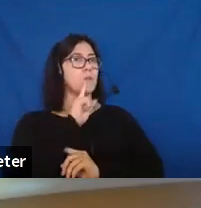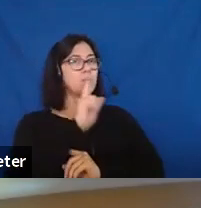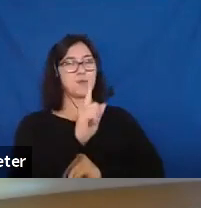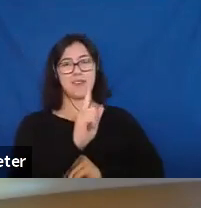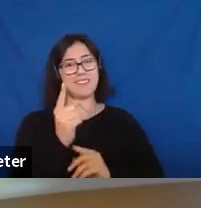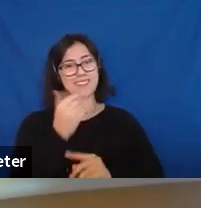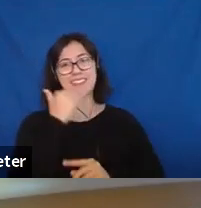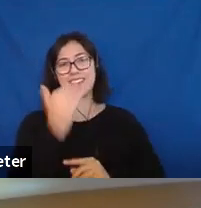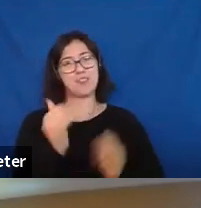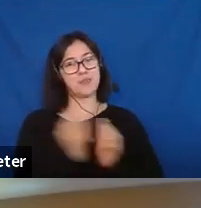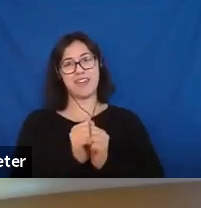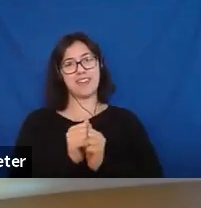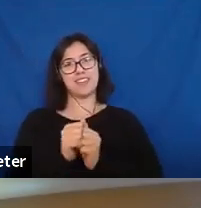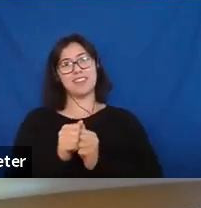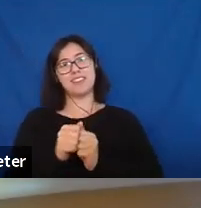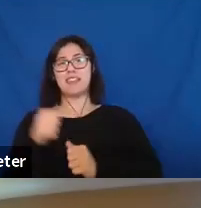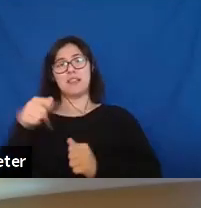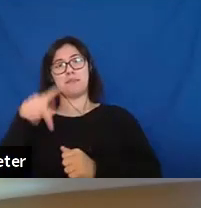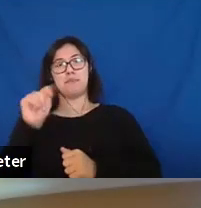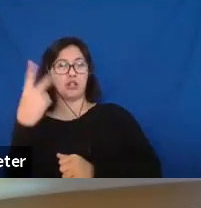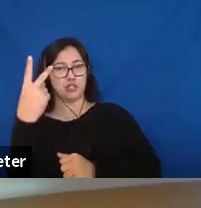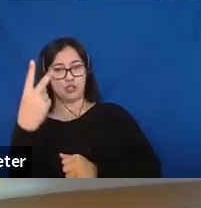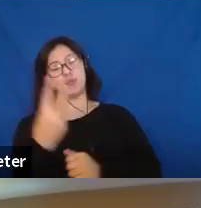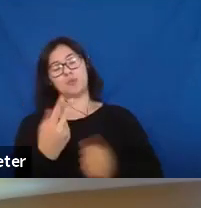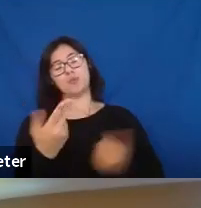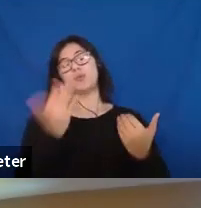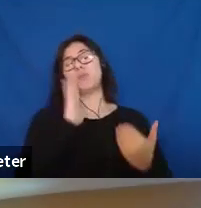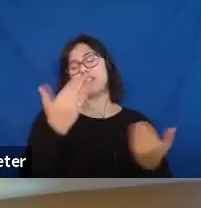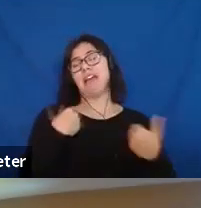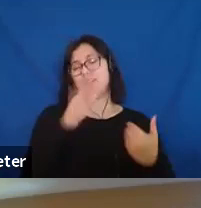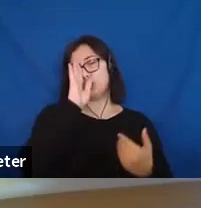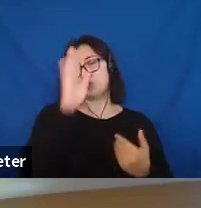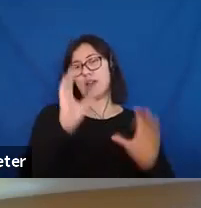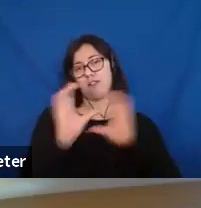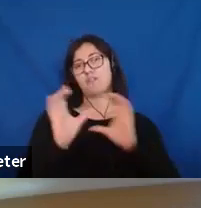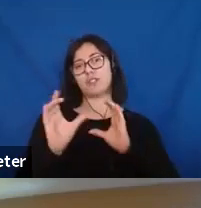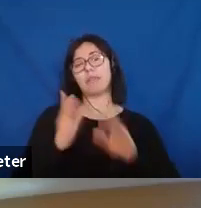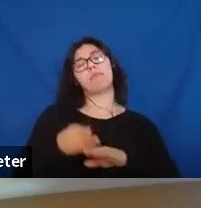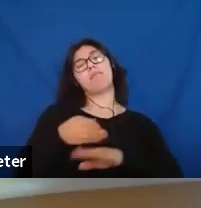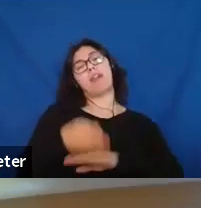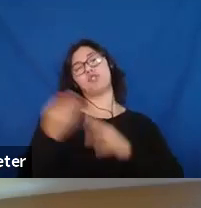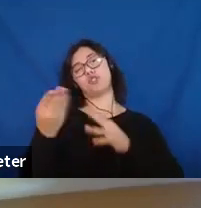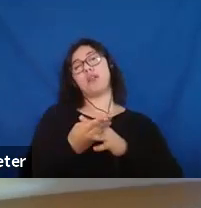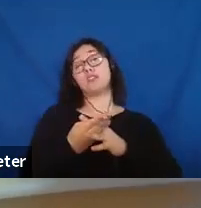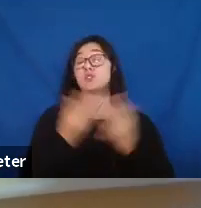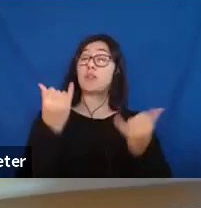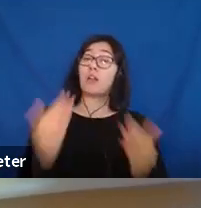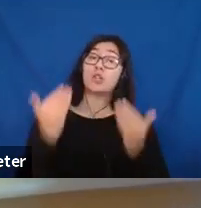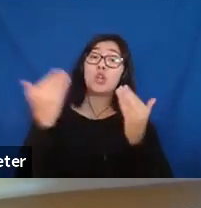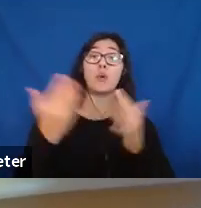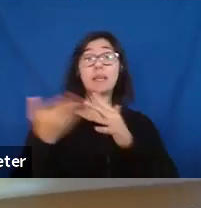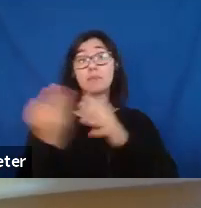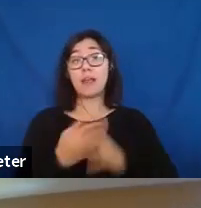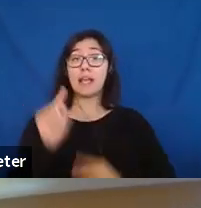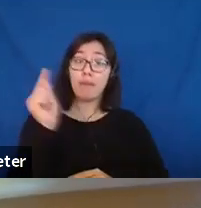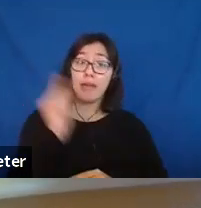a part 2, which is a direct conversation, which we're going to get into after the break. So why don't you all take a little time, go to the bathroom, have something